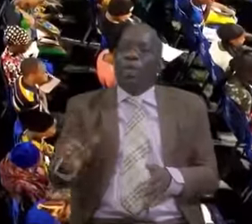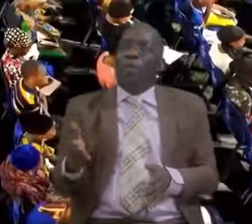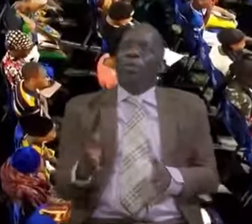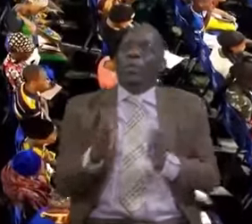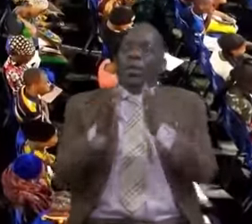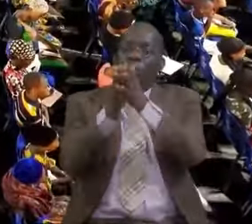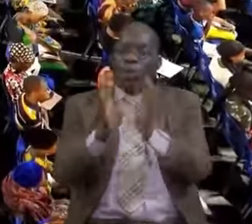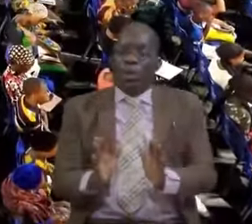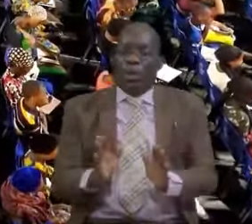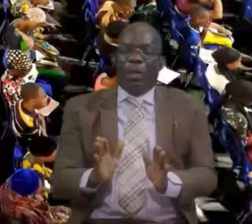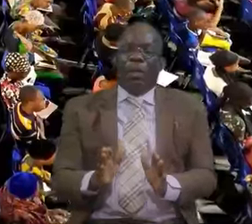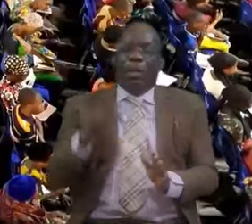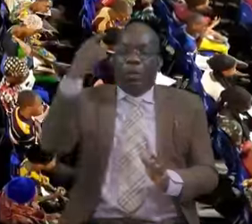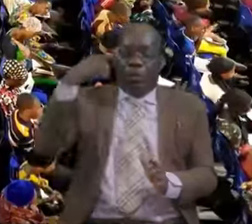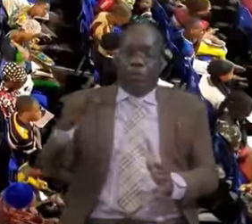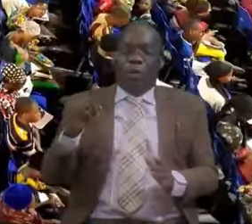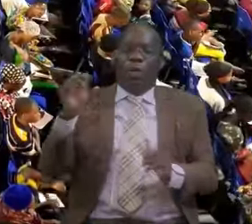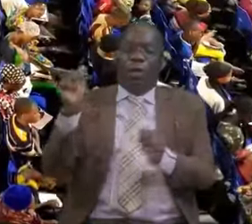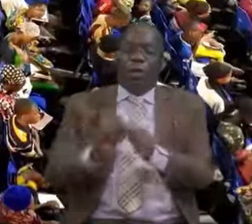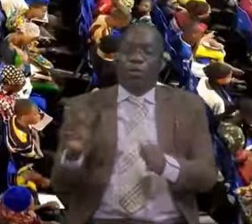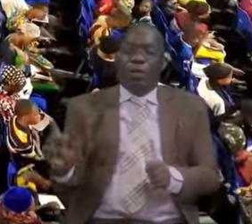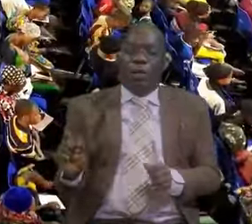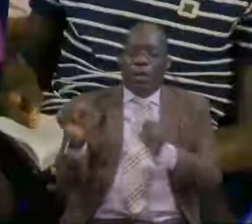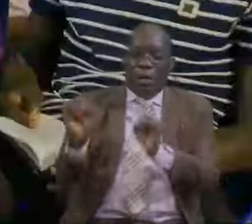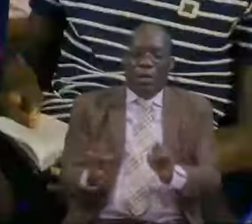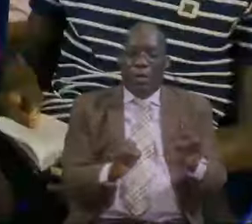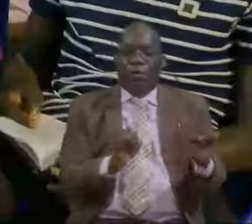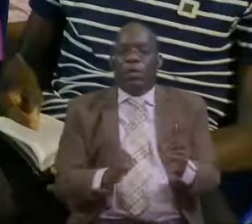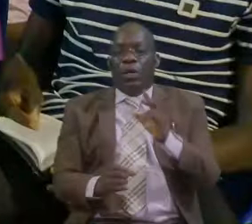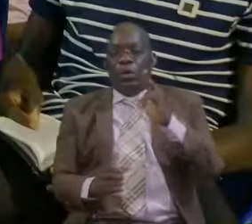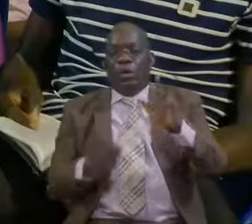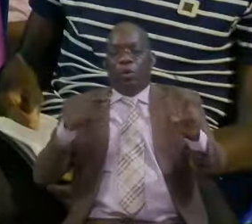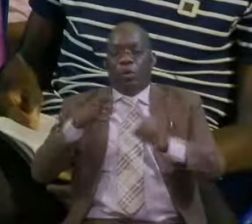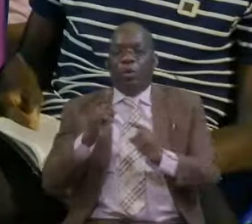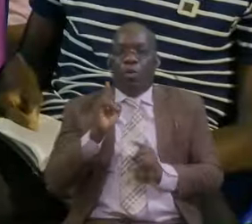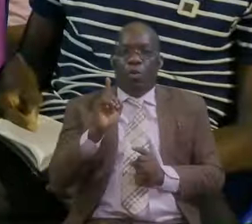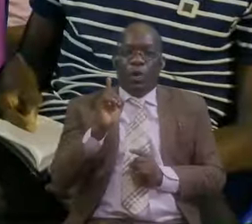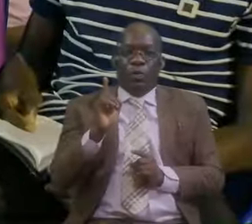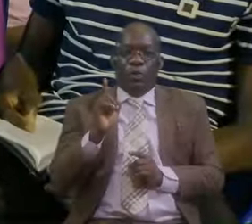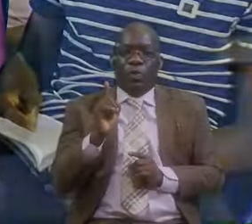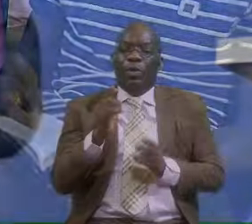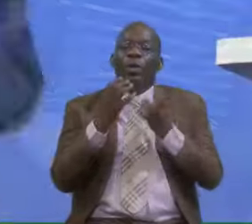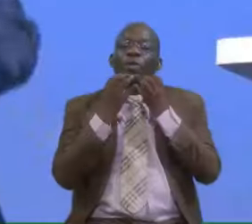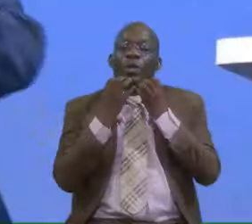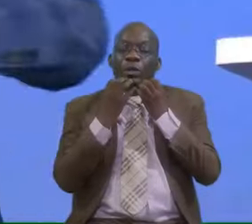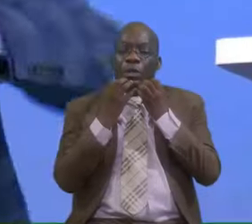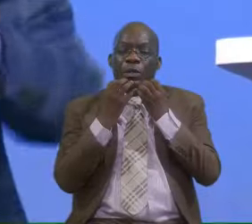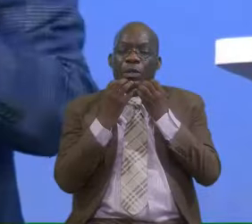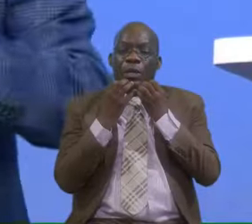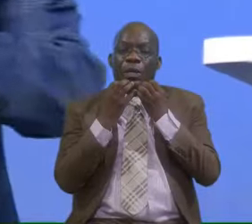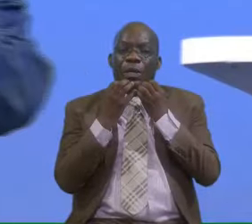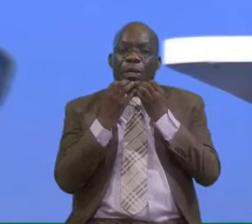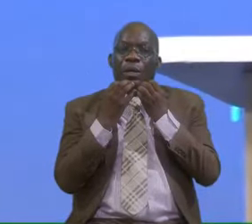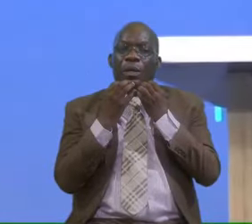every individual. Three things we're looking at. Number one, precious imputation. for